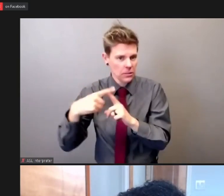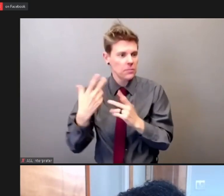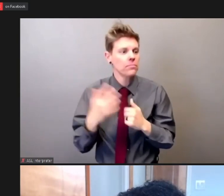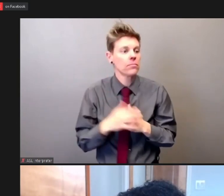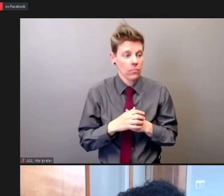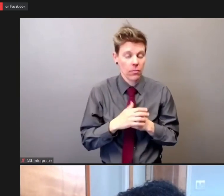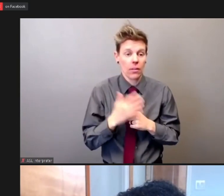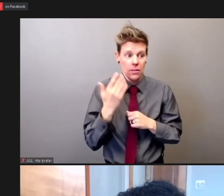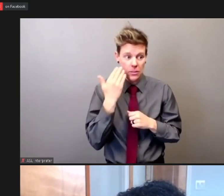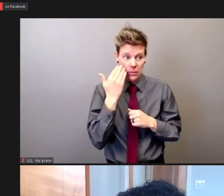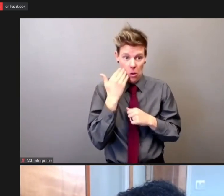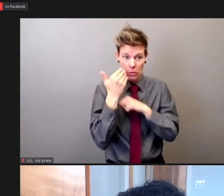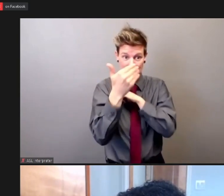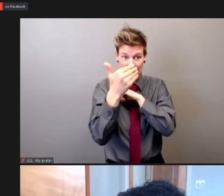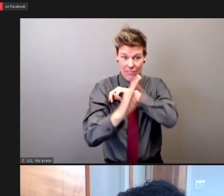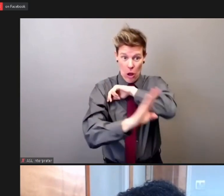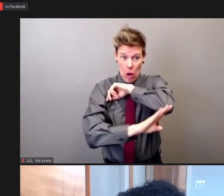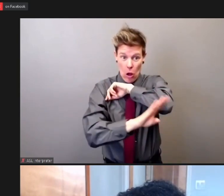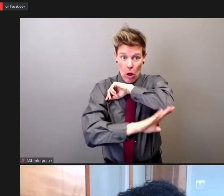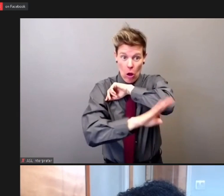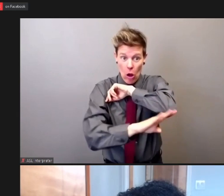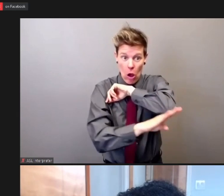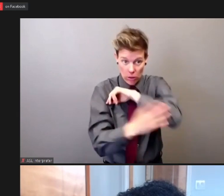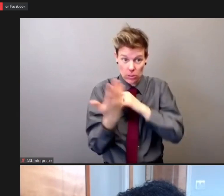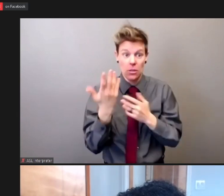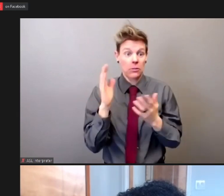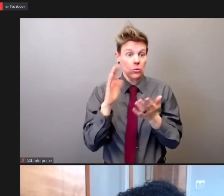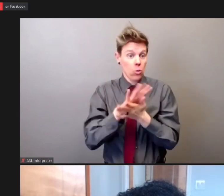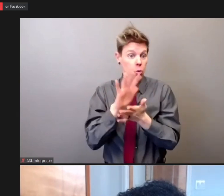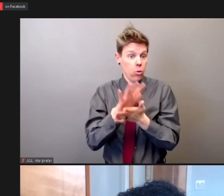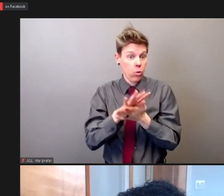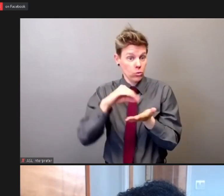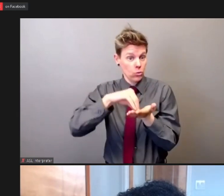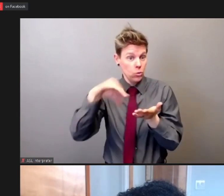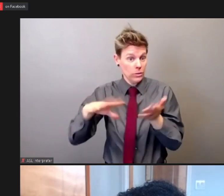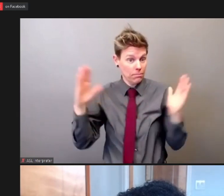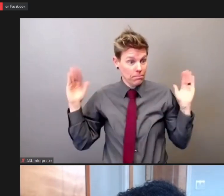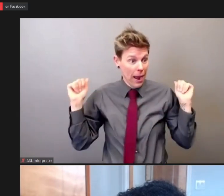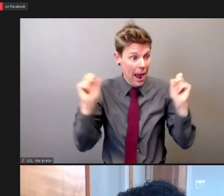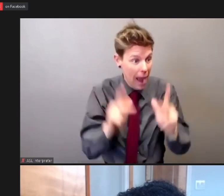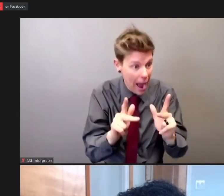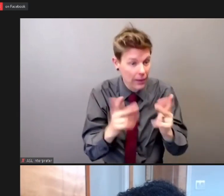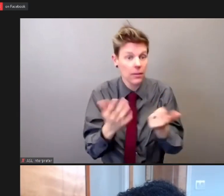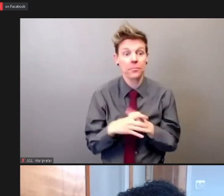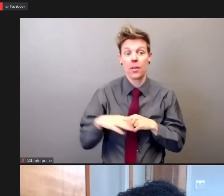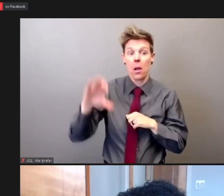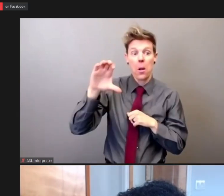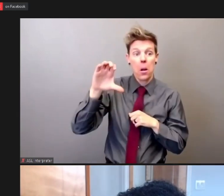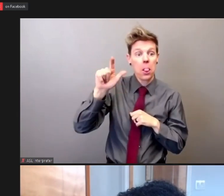back in school. It means that bars, nightclubs, and high risk indoor activities,